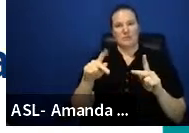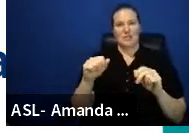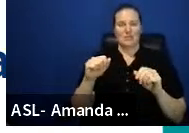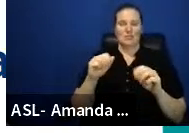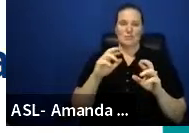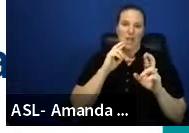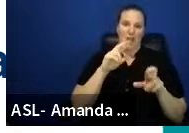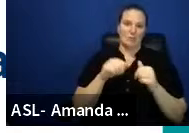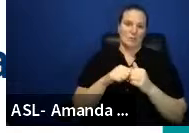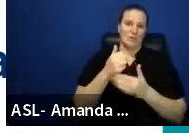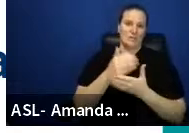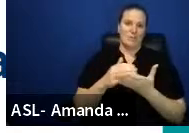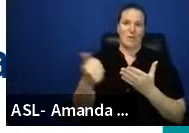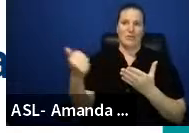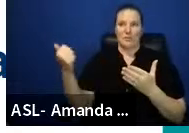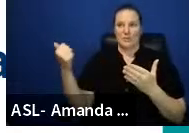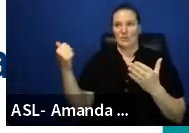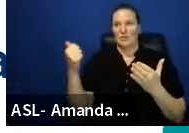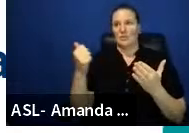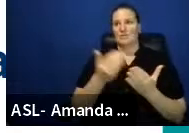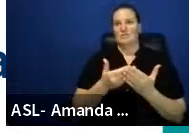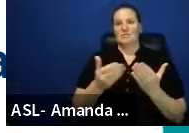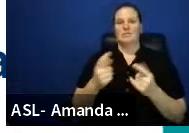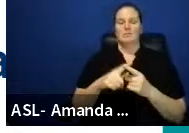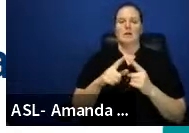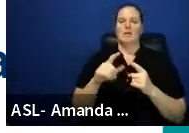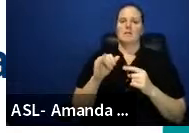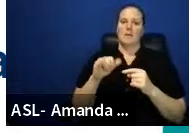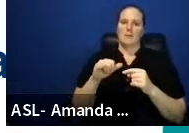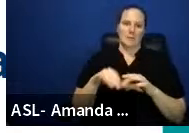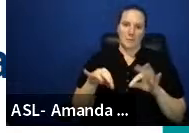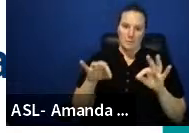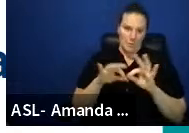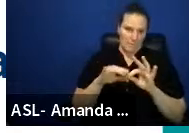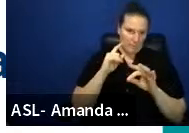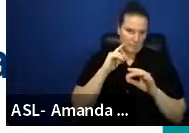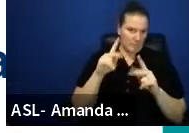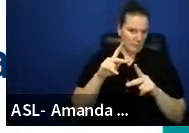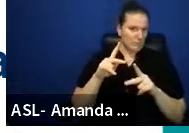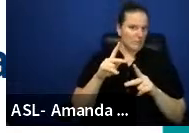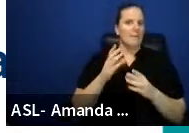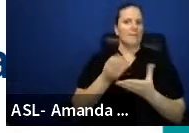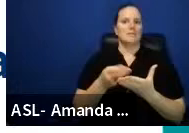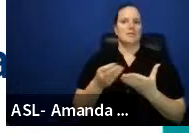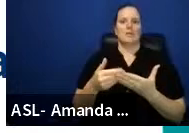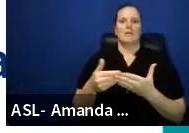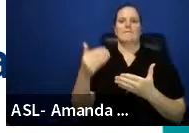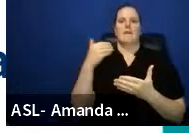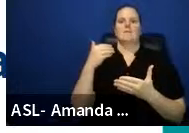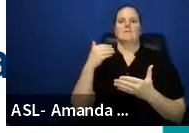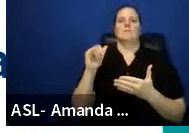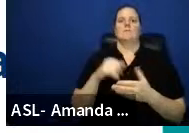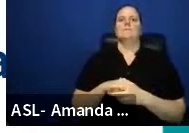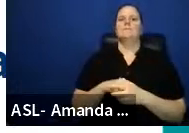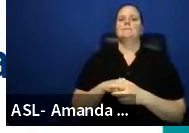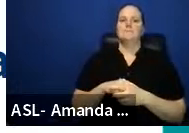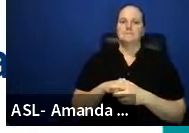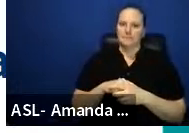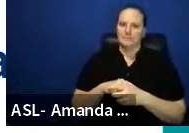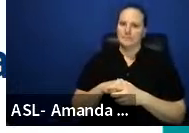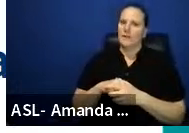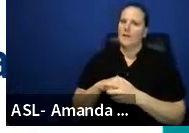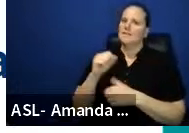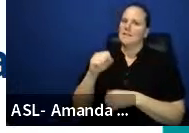of the other sections, but it is going to be important for folks to get material in advance as well. Yeah, absolutely. We will have